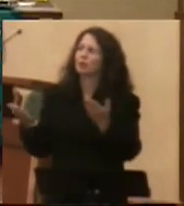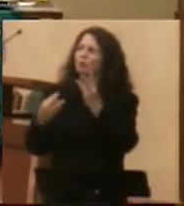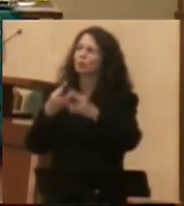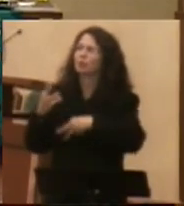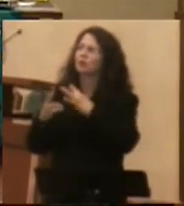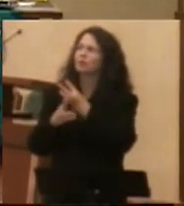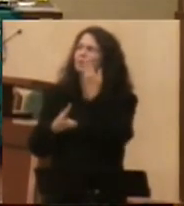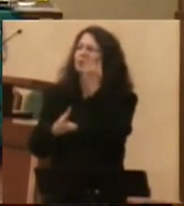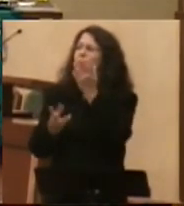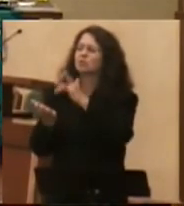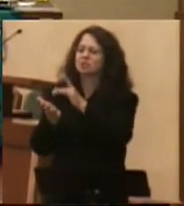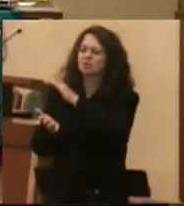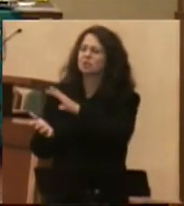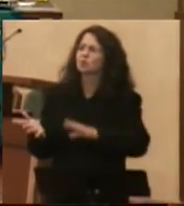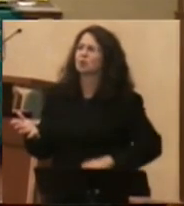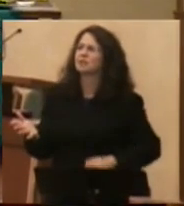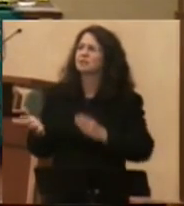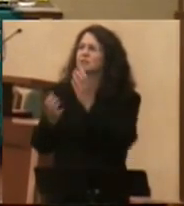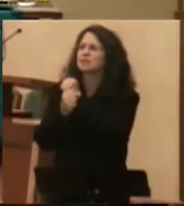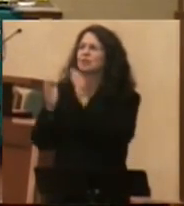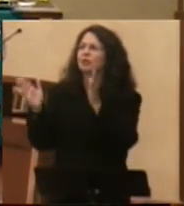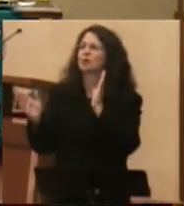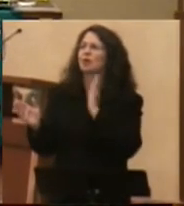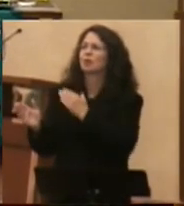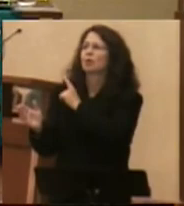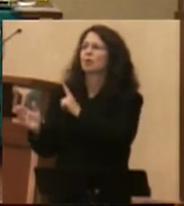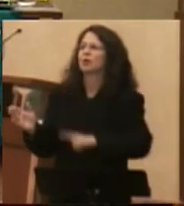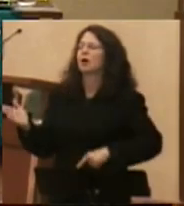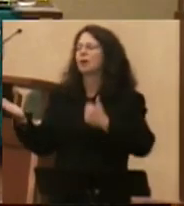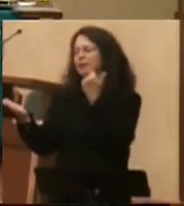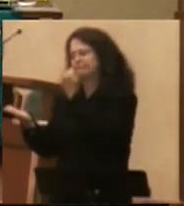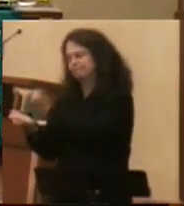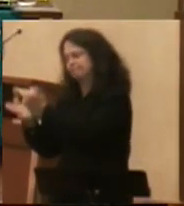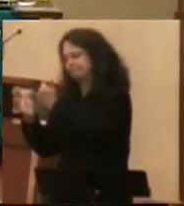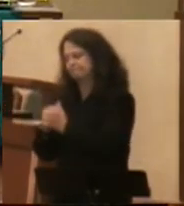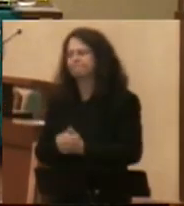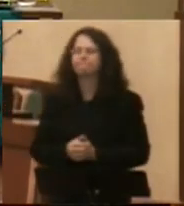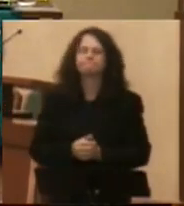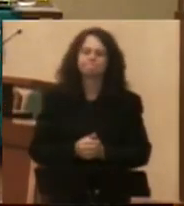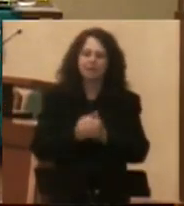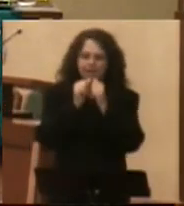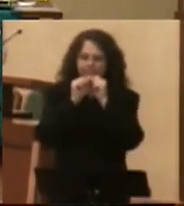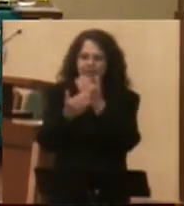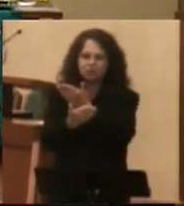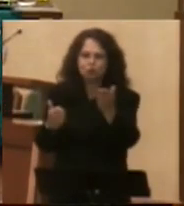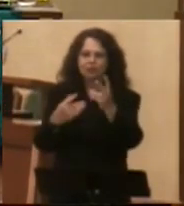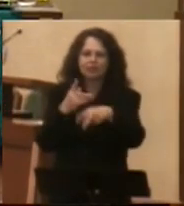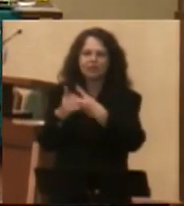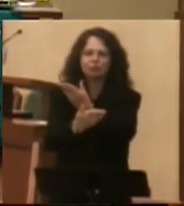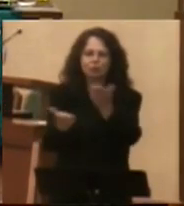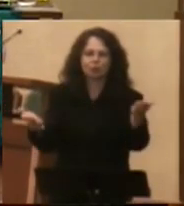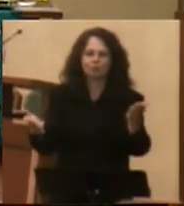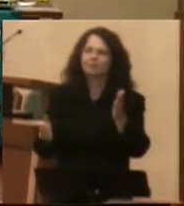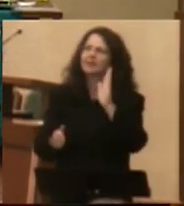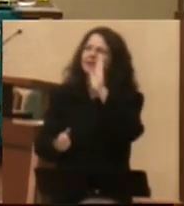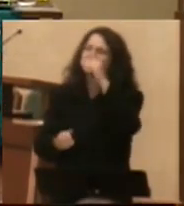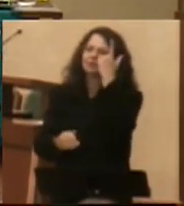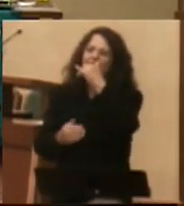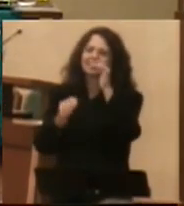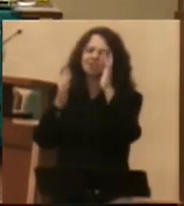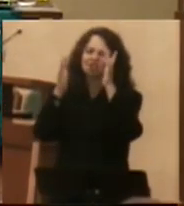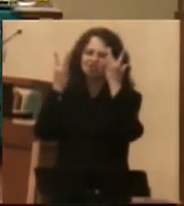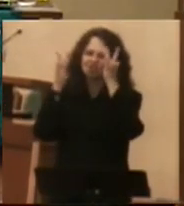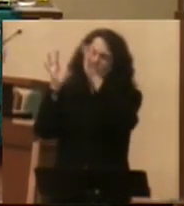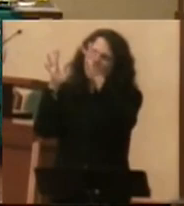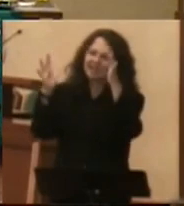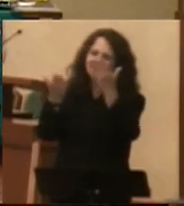Jesus Christ, our Savior and Lord. Amen. The Lord bless you and keep you. The Lord's face shine on you with